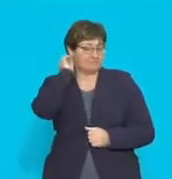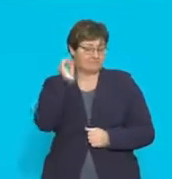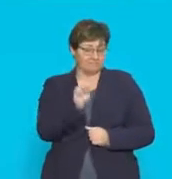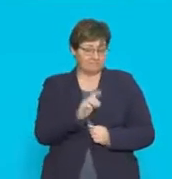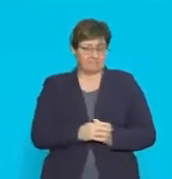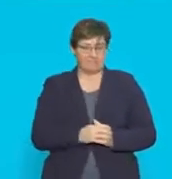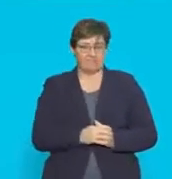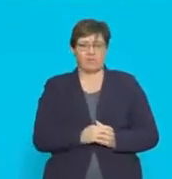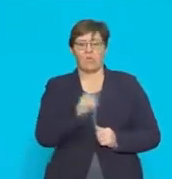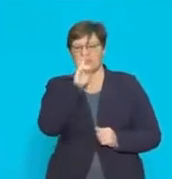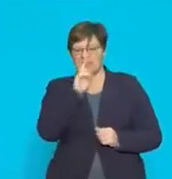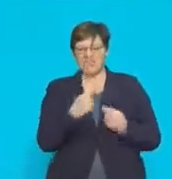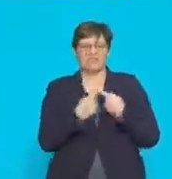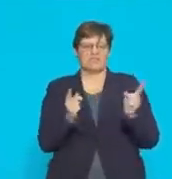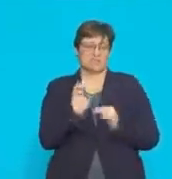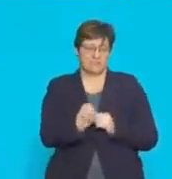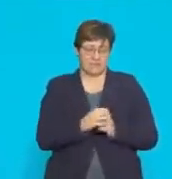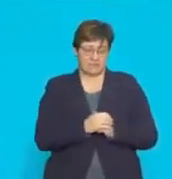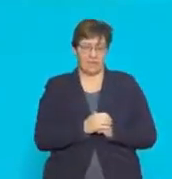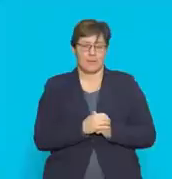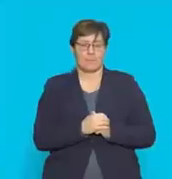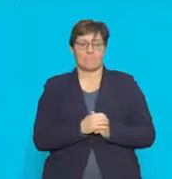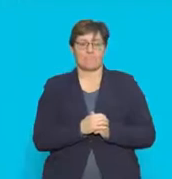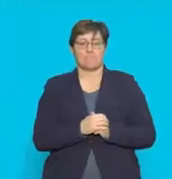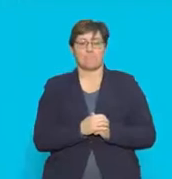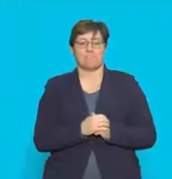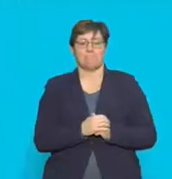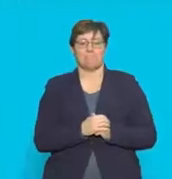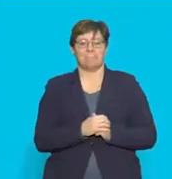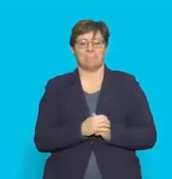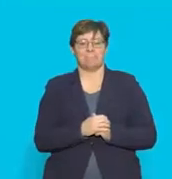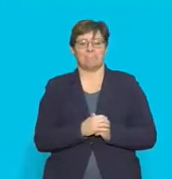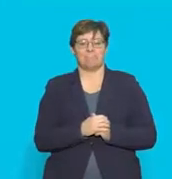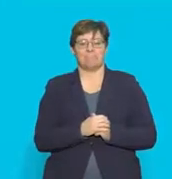where that comes in. So now to continue with our